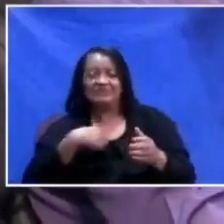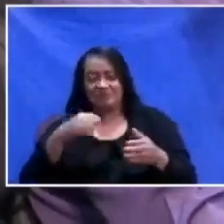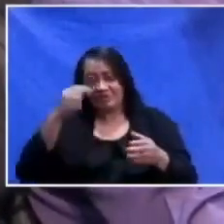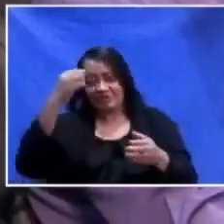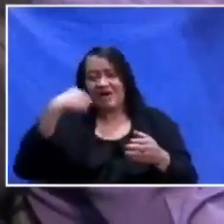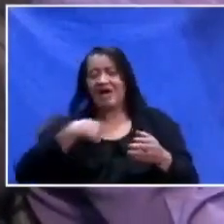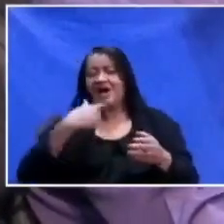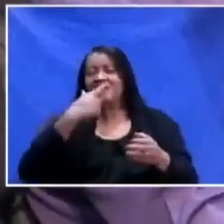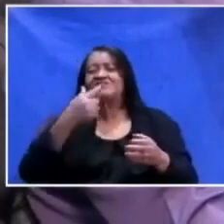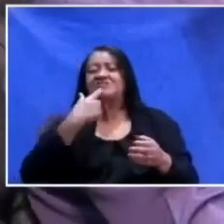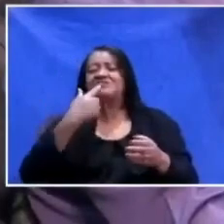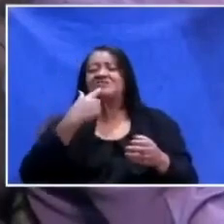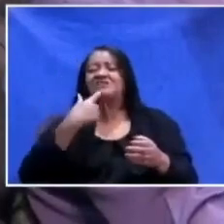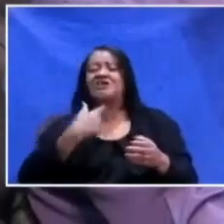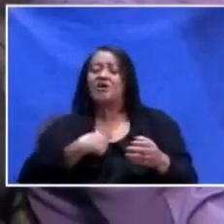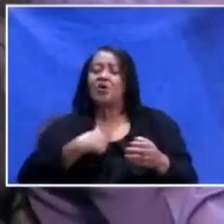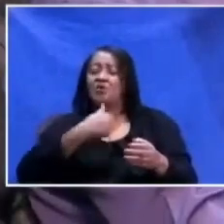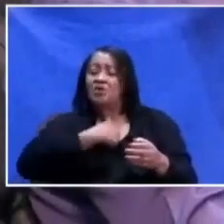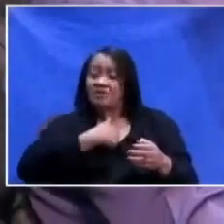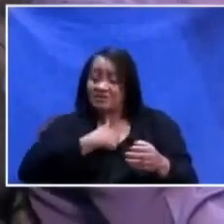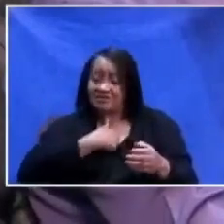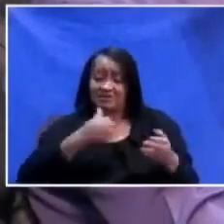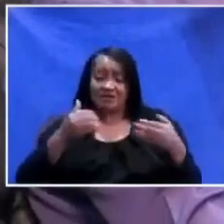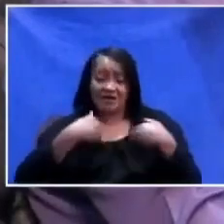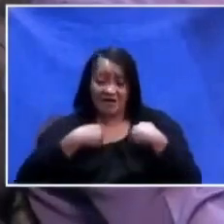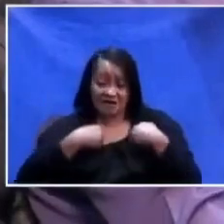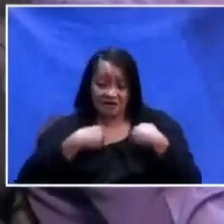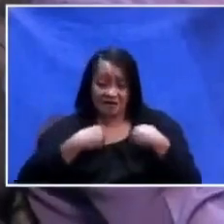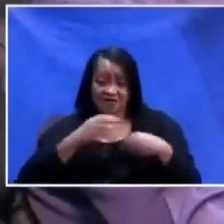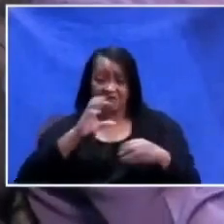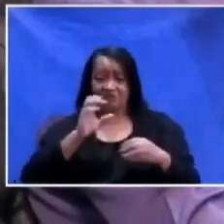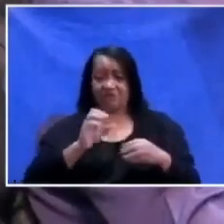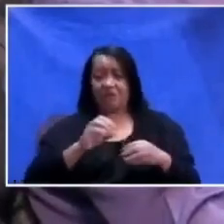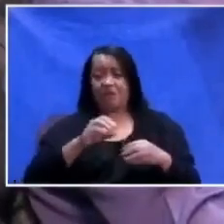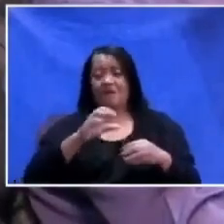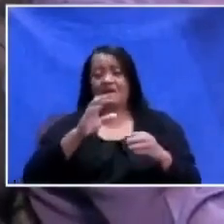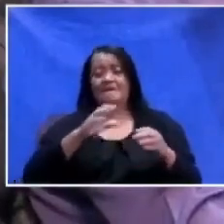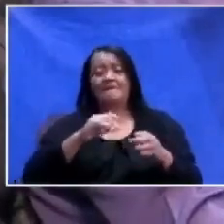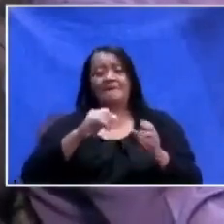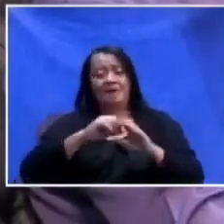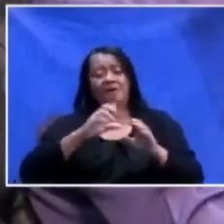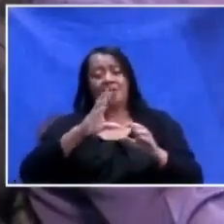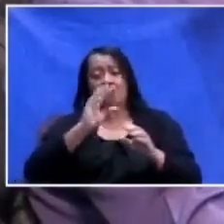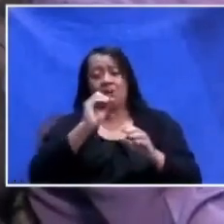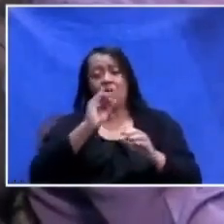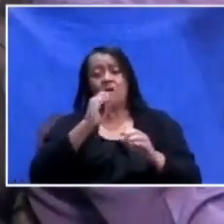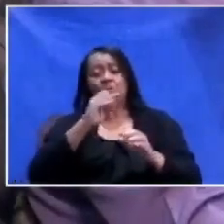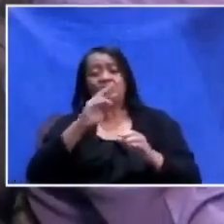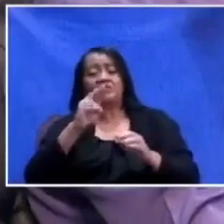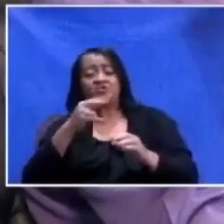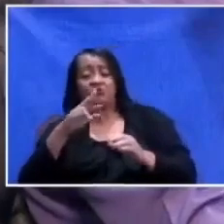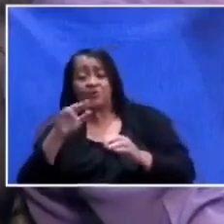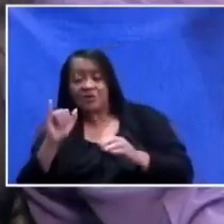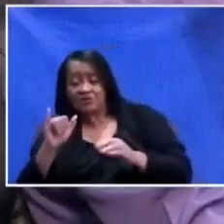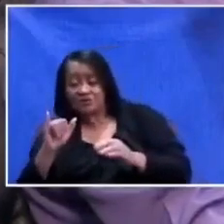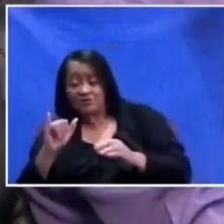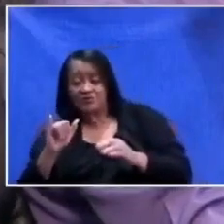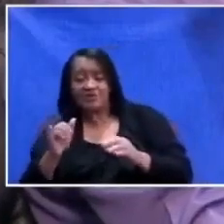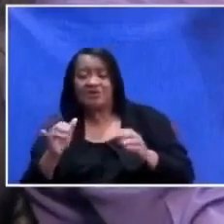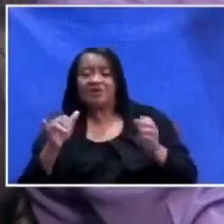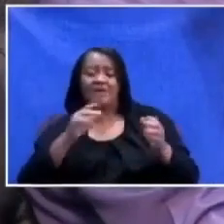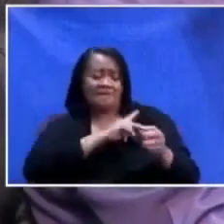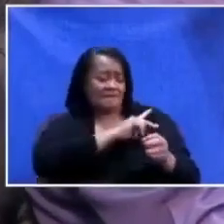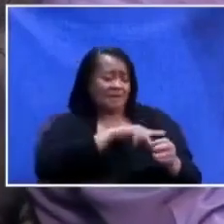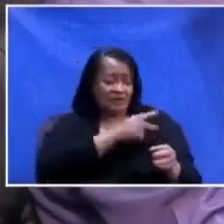remind myself of, and I have obituaries. And because those are memorable moments, those are persons that